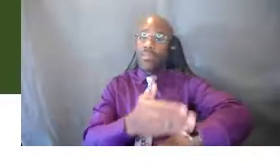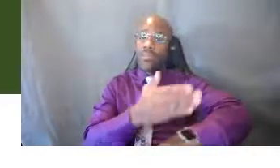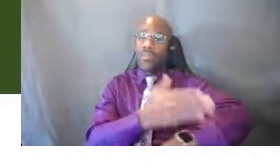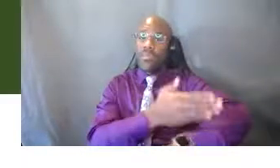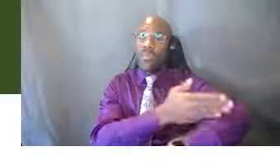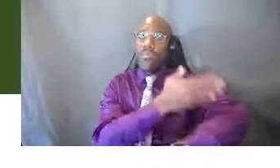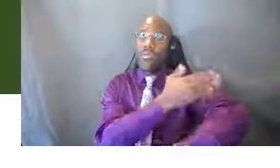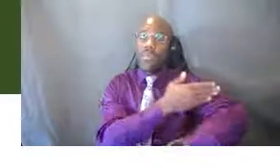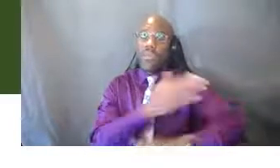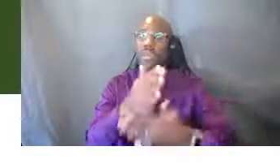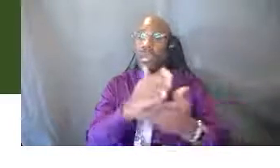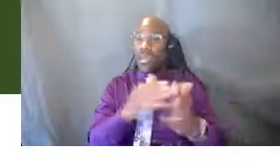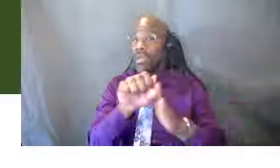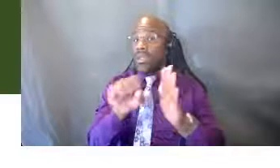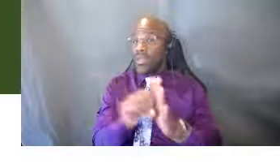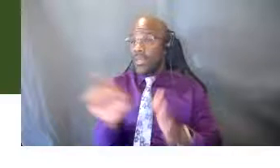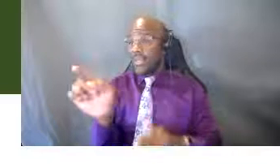some progress on this issue.